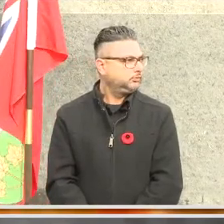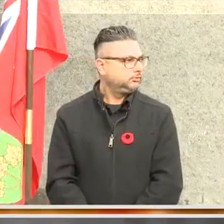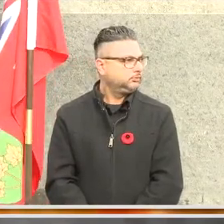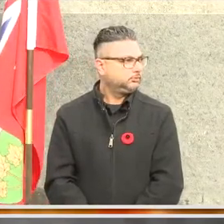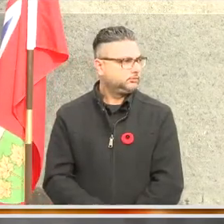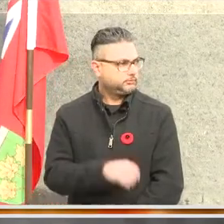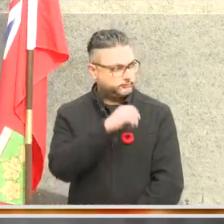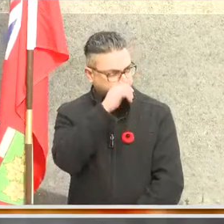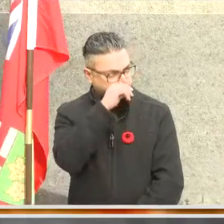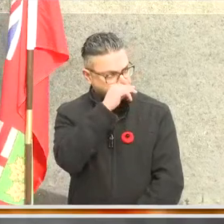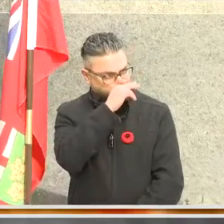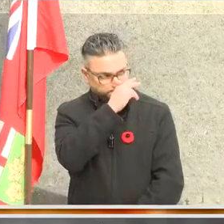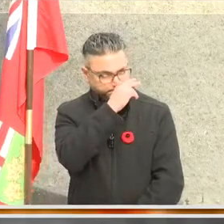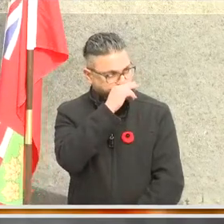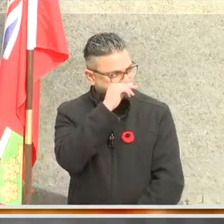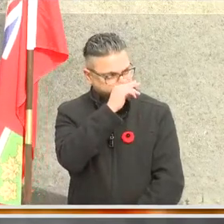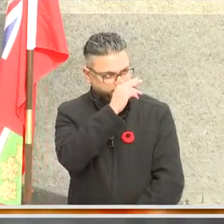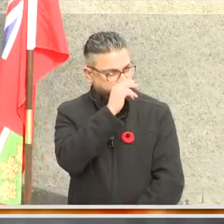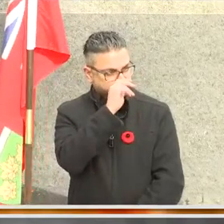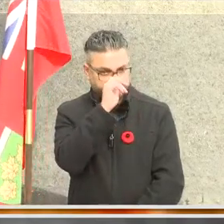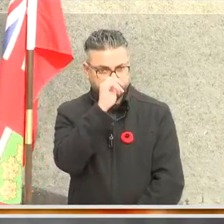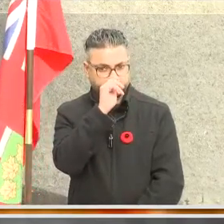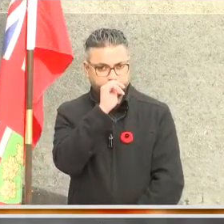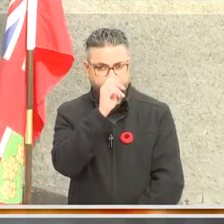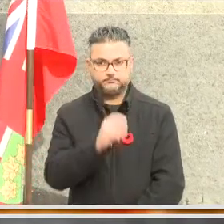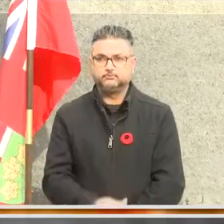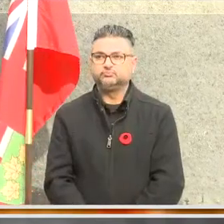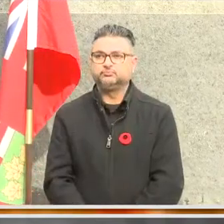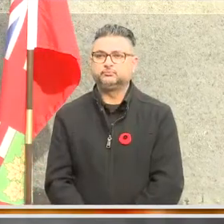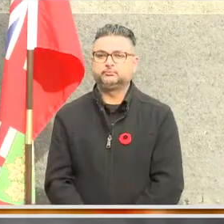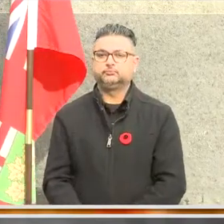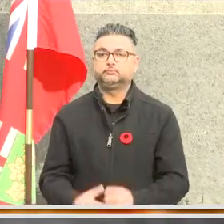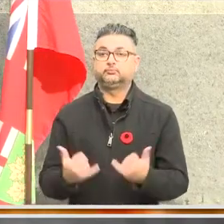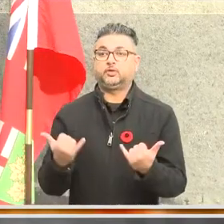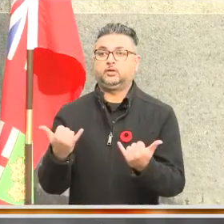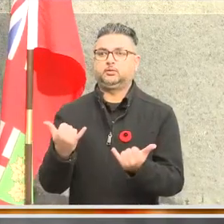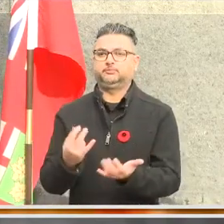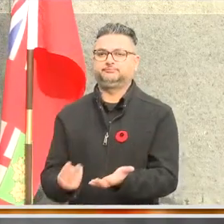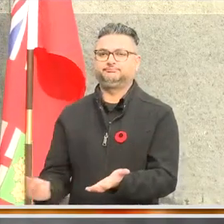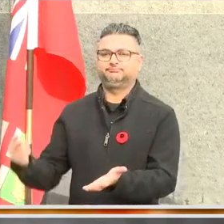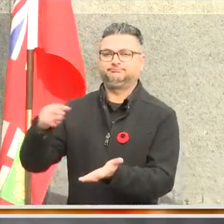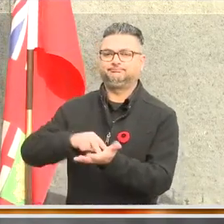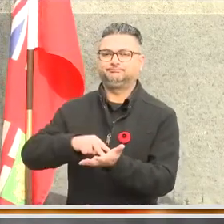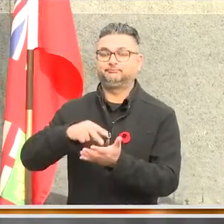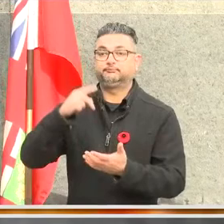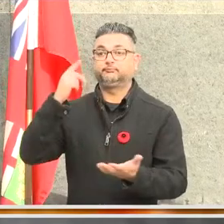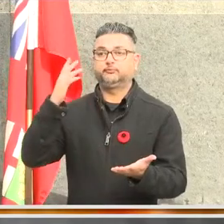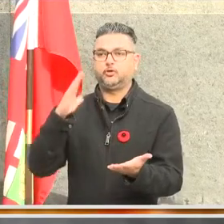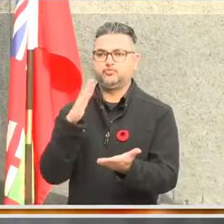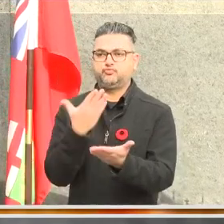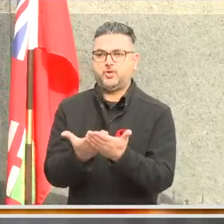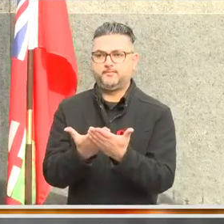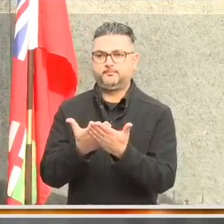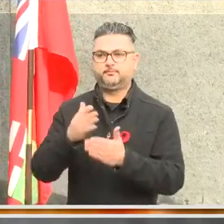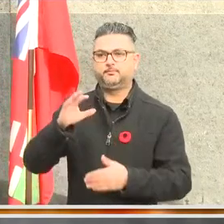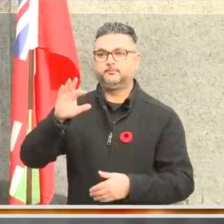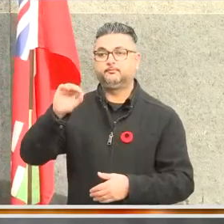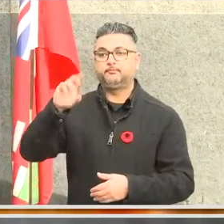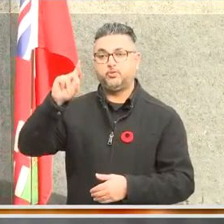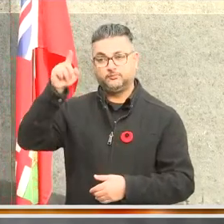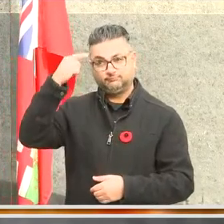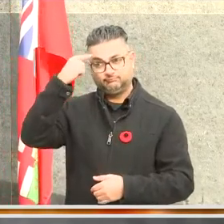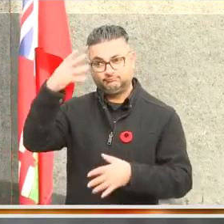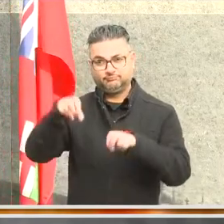Ladies and gentlemen, please stand if you are able to for the arrival of the platform party and remain standing for the playing